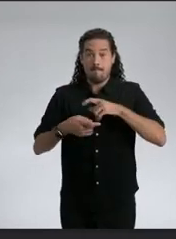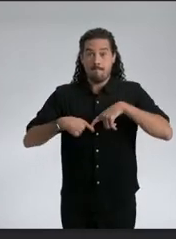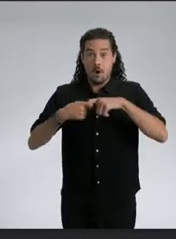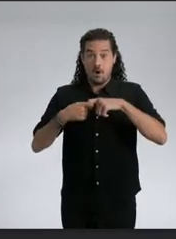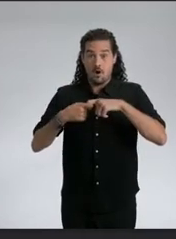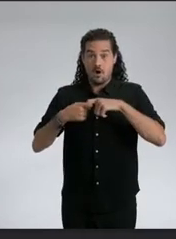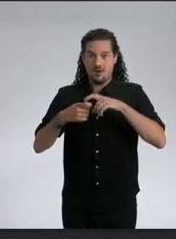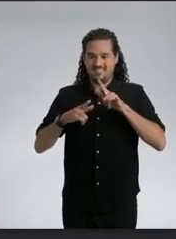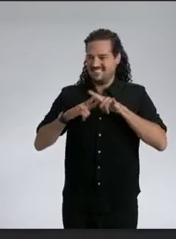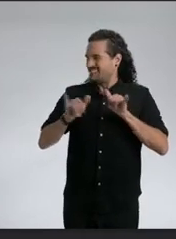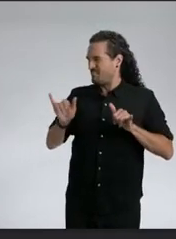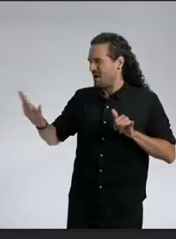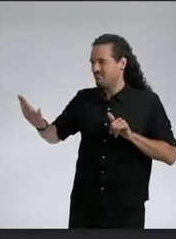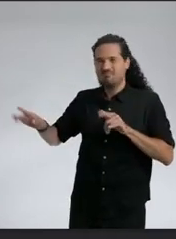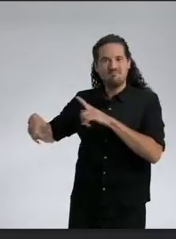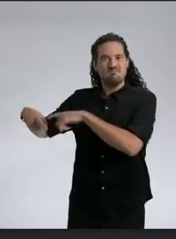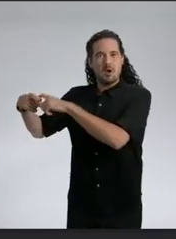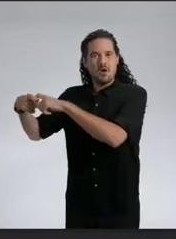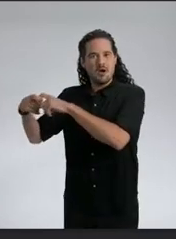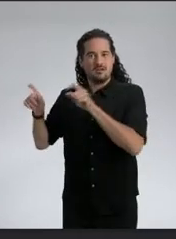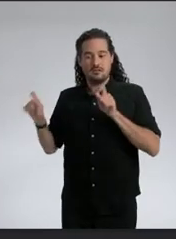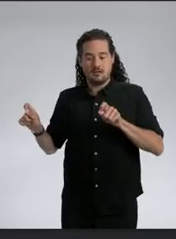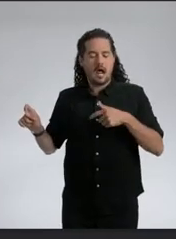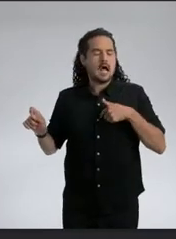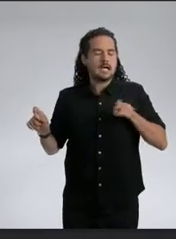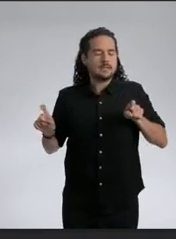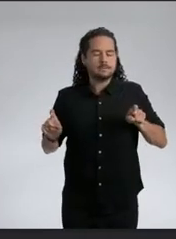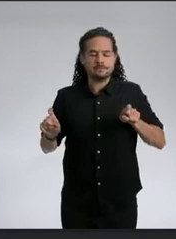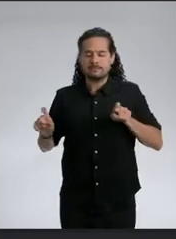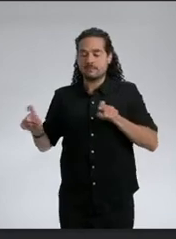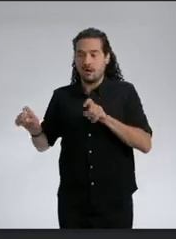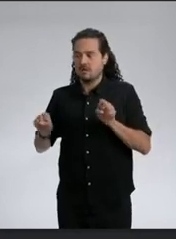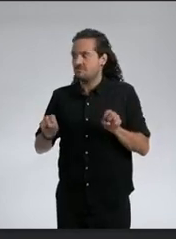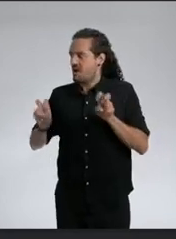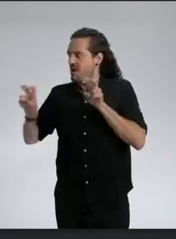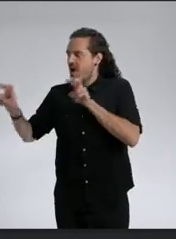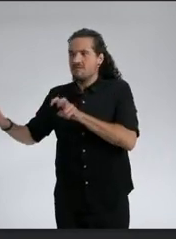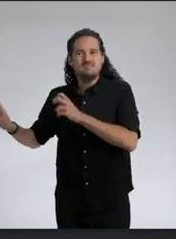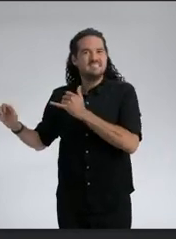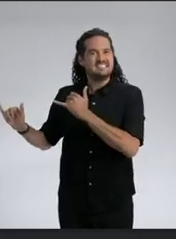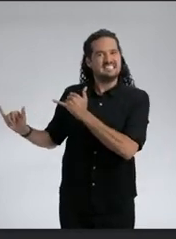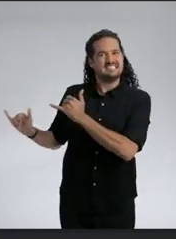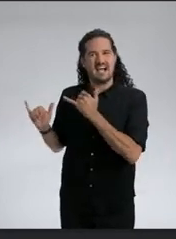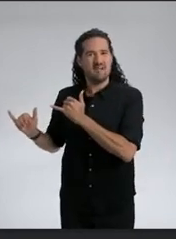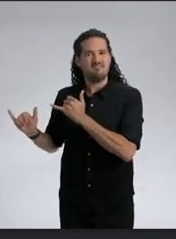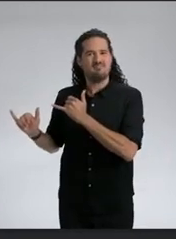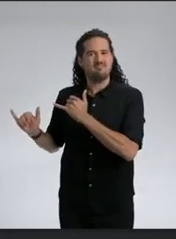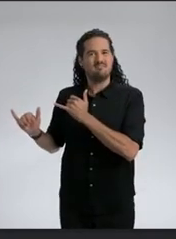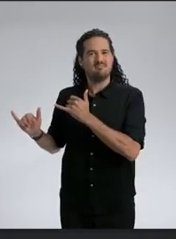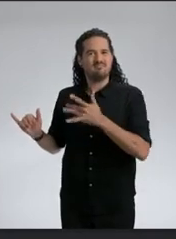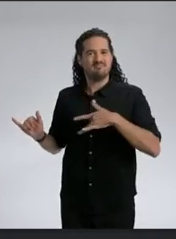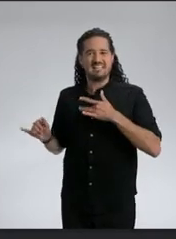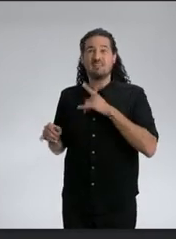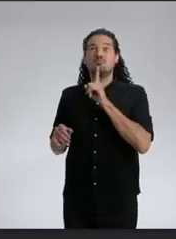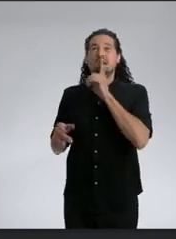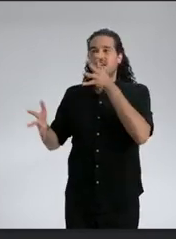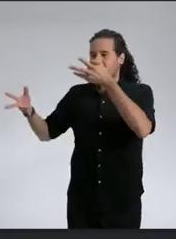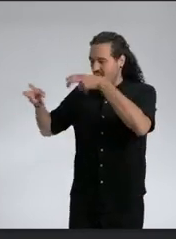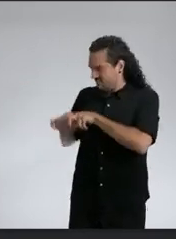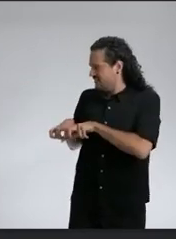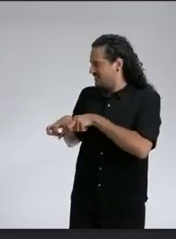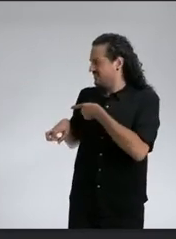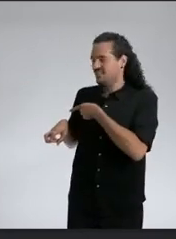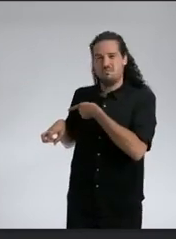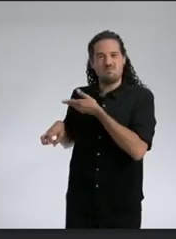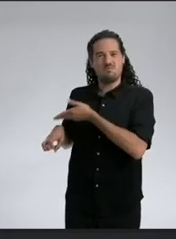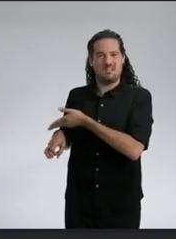moment. I can even jump to a favorite scene, and everyone comes with me as if we were all in the same room. All right. I mean, heck, Higgins and I are having